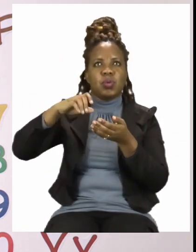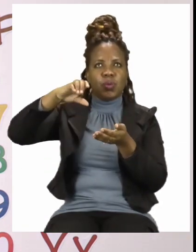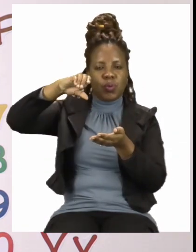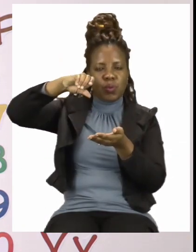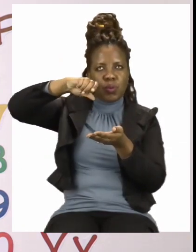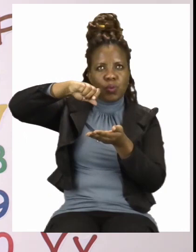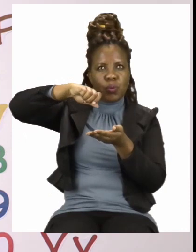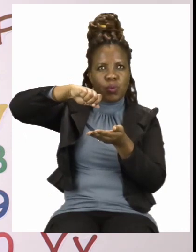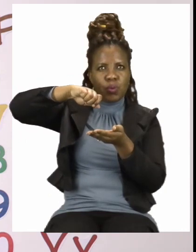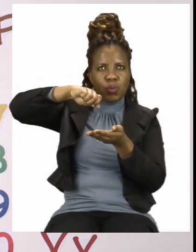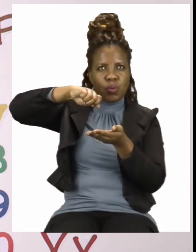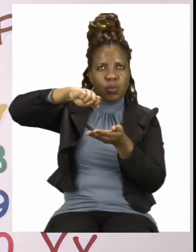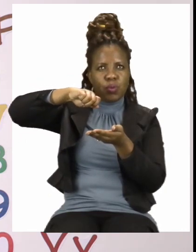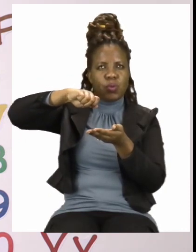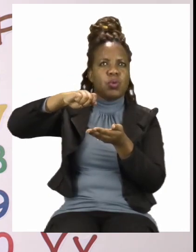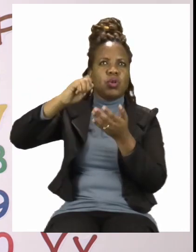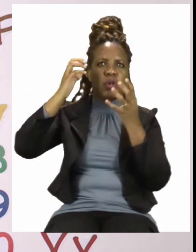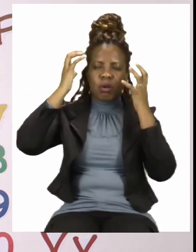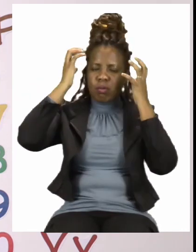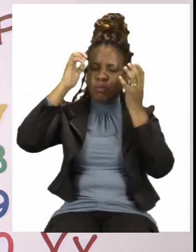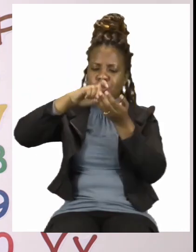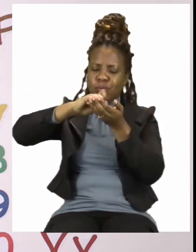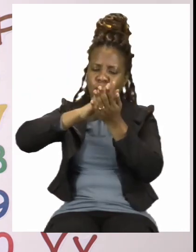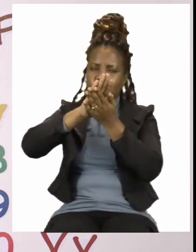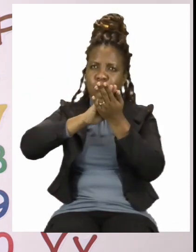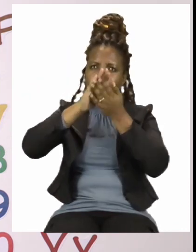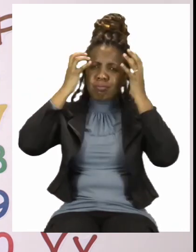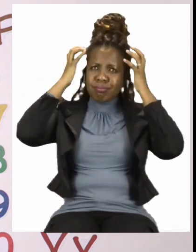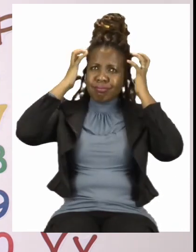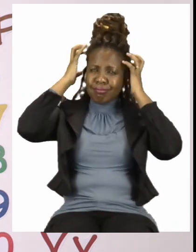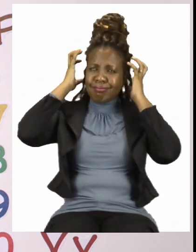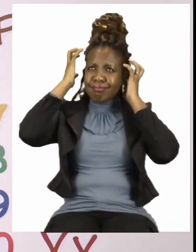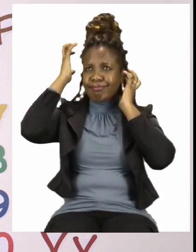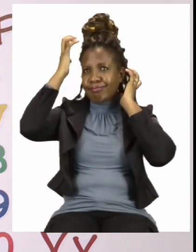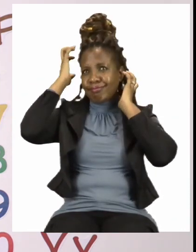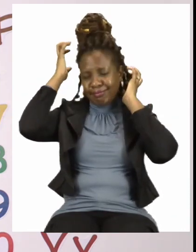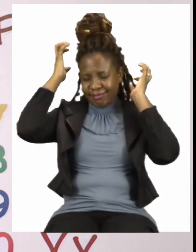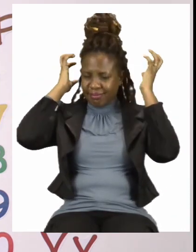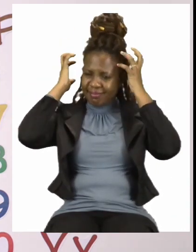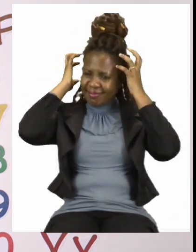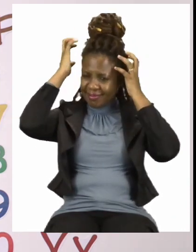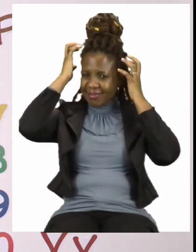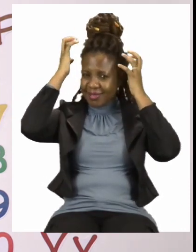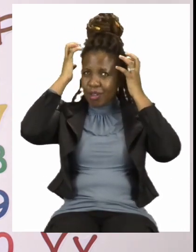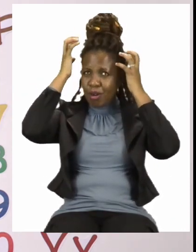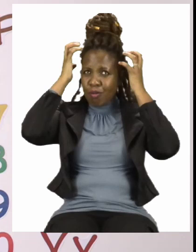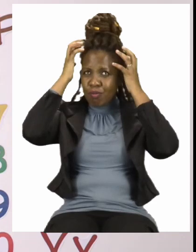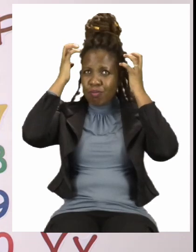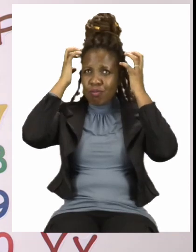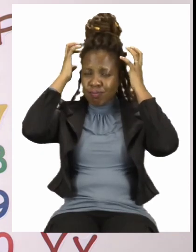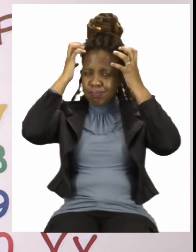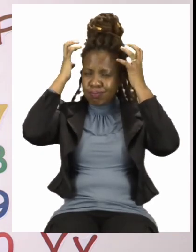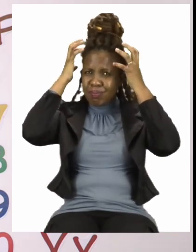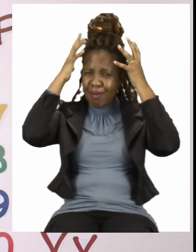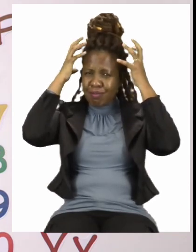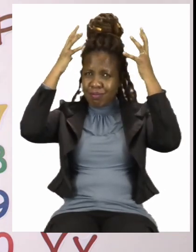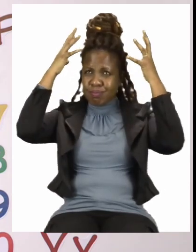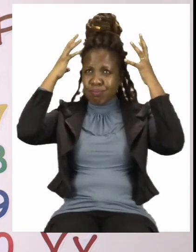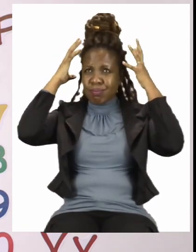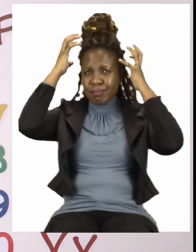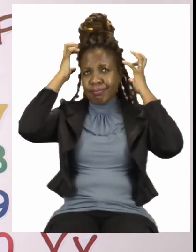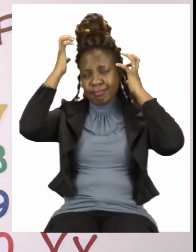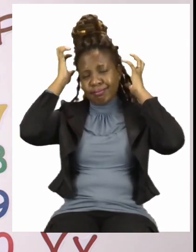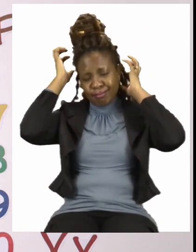we scrub our hair, making sure that we are making bubbles or lather inside